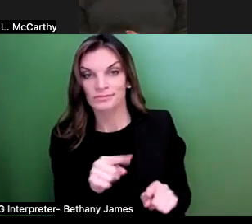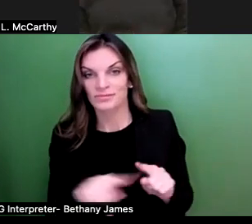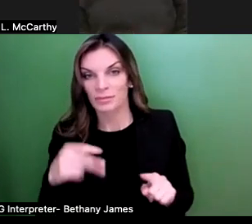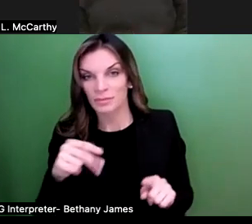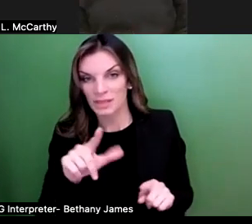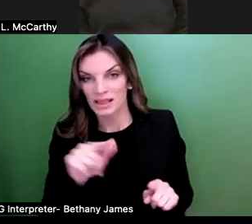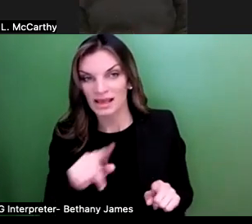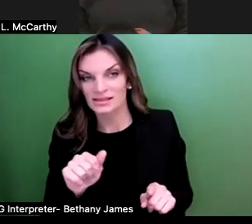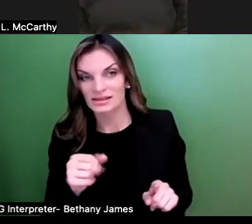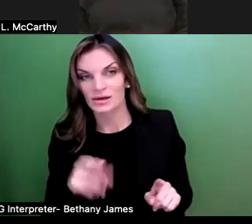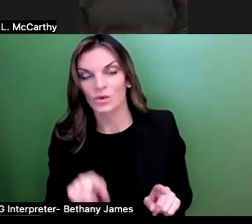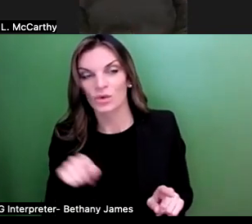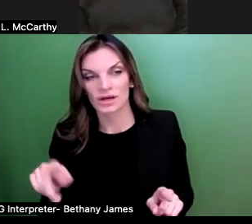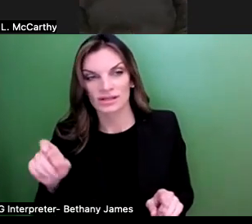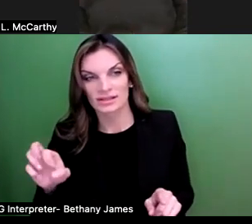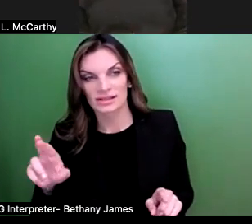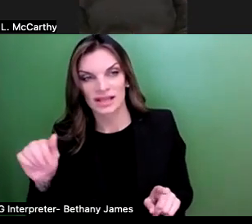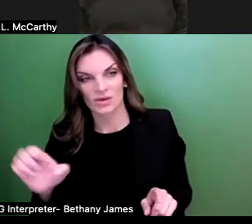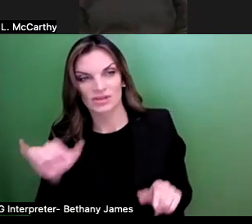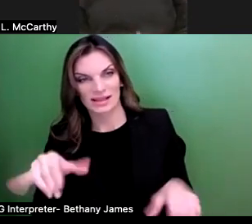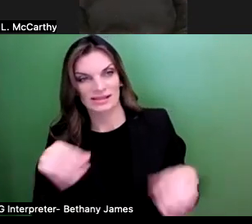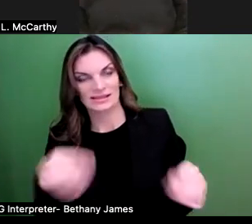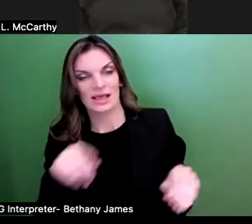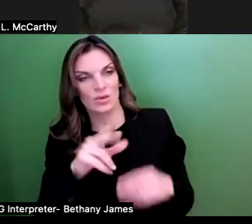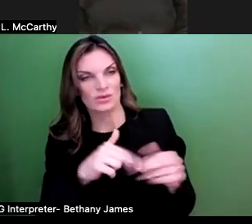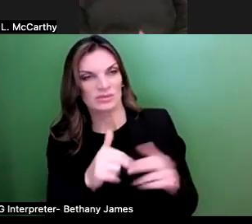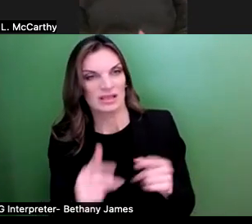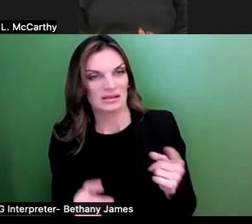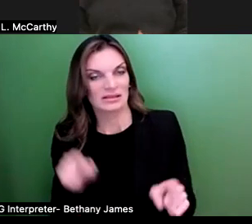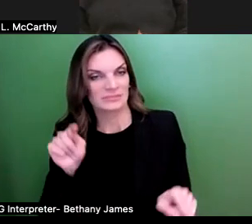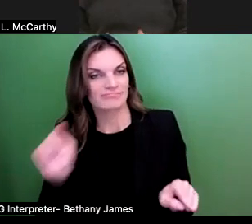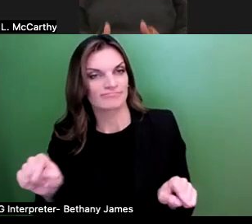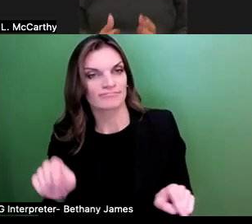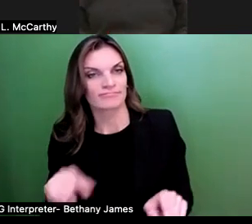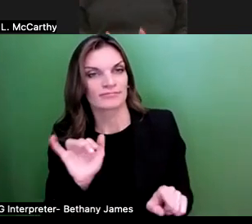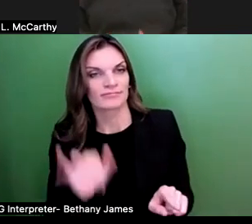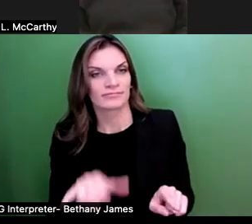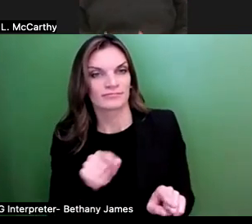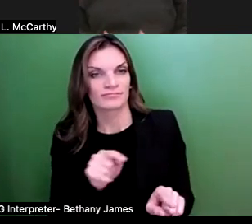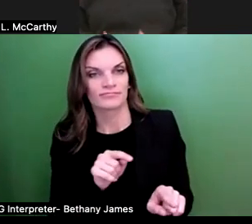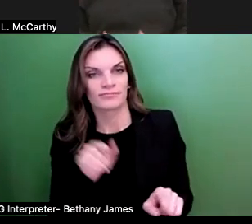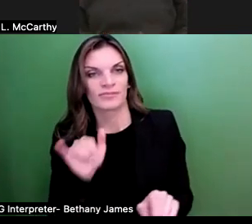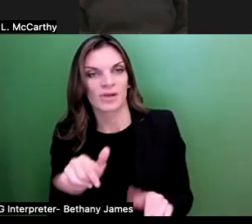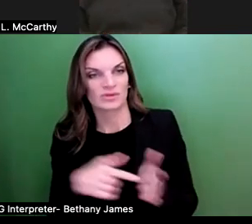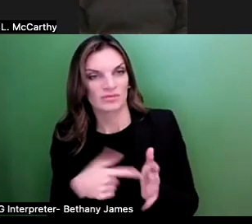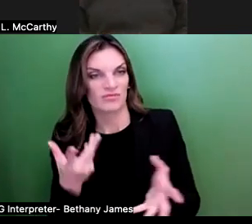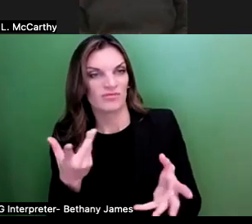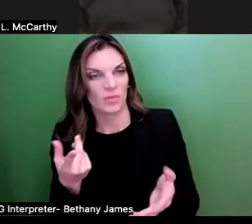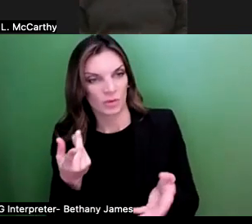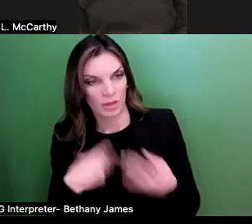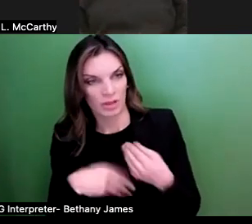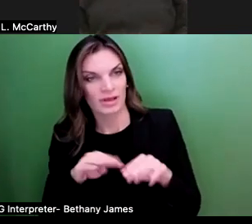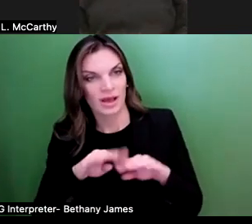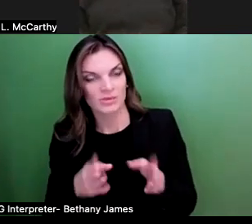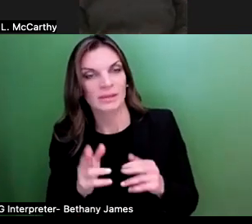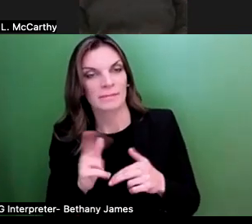in regards to the sale of that building. That building is an affordable housing building